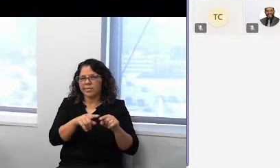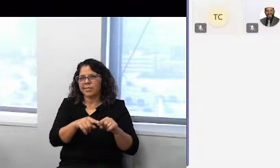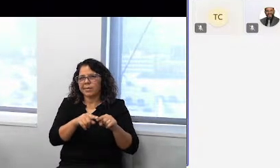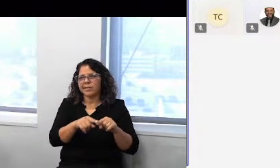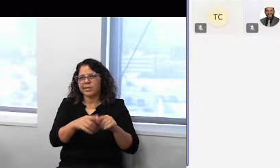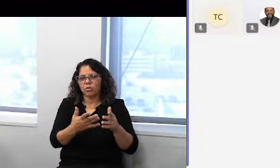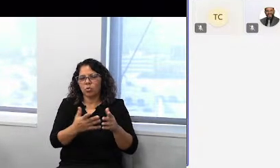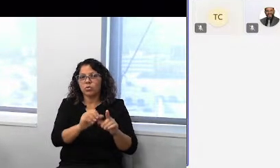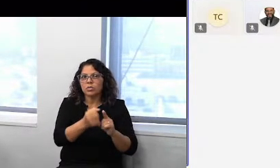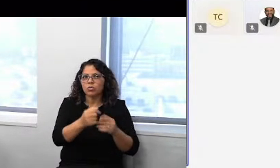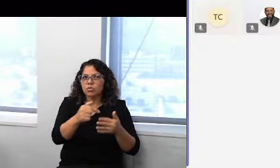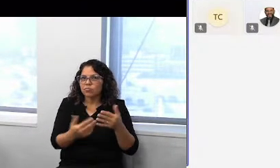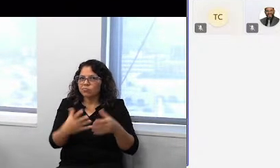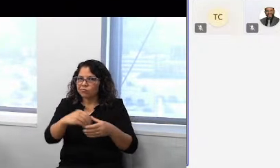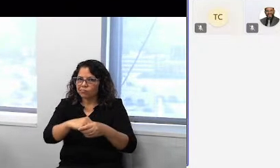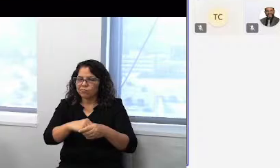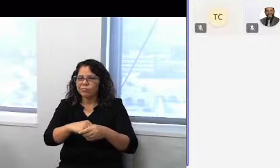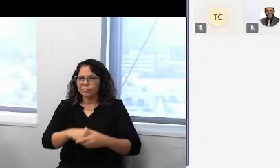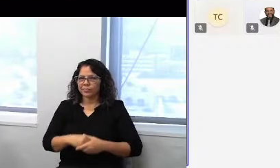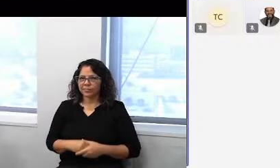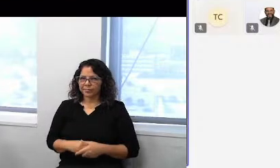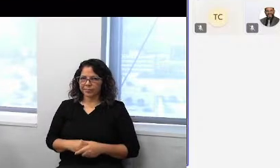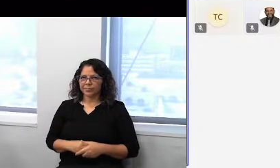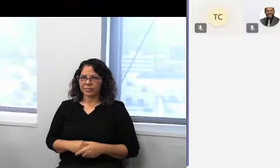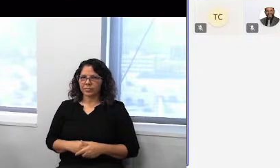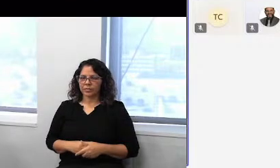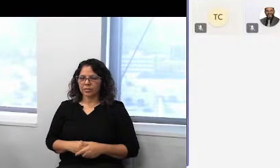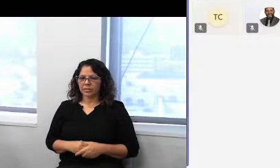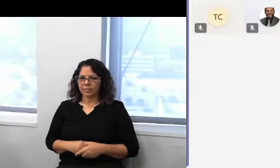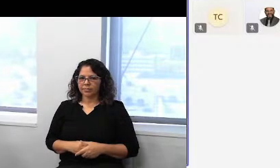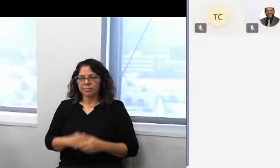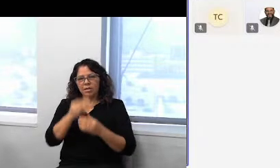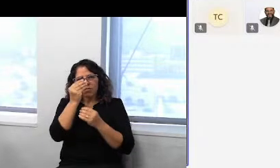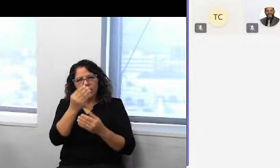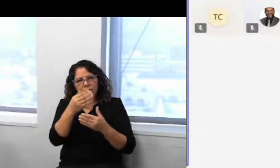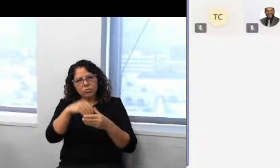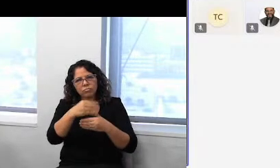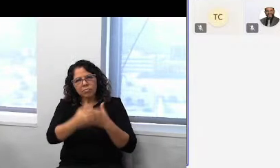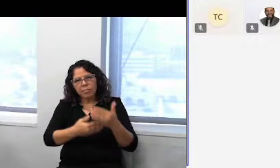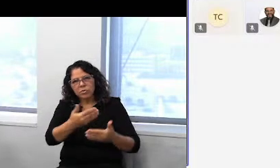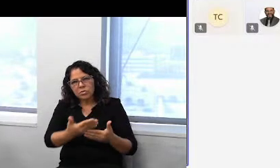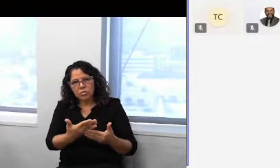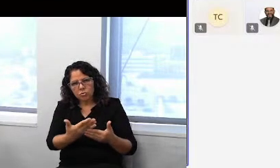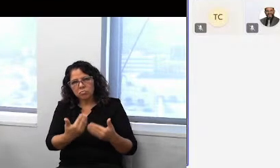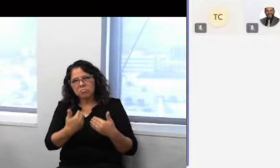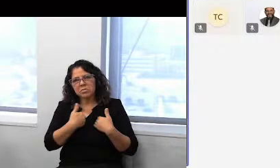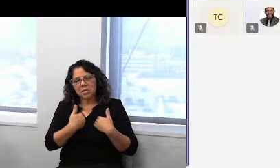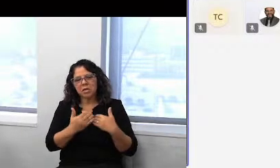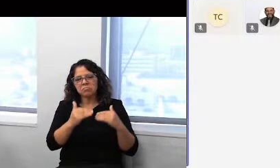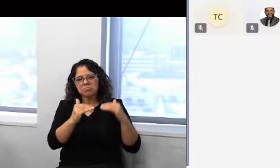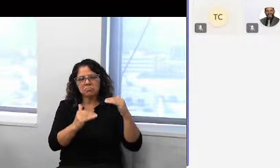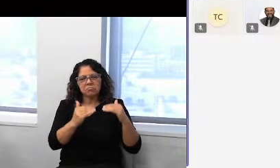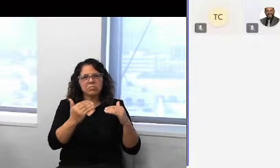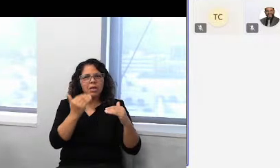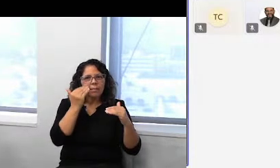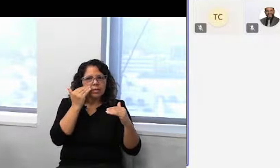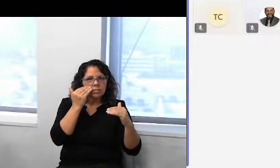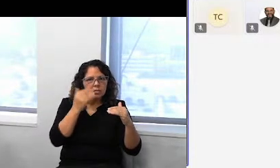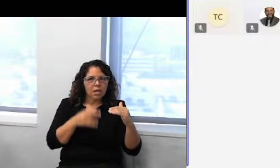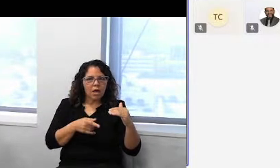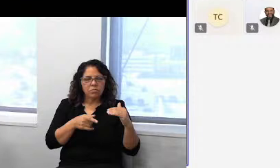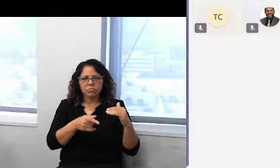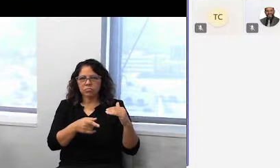is going to have some level of capacity expansion capability in it without overbuilding it, but